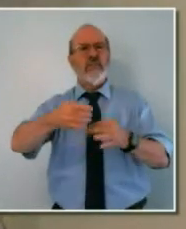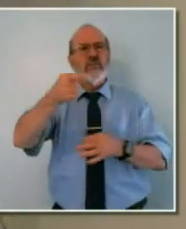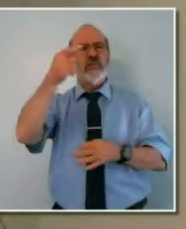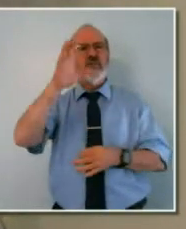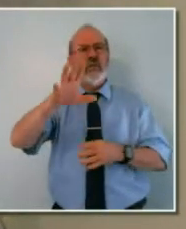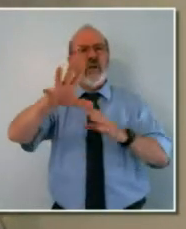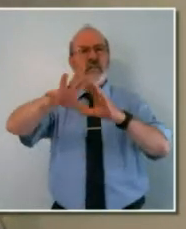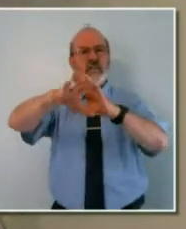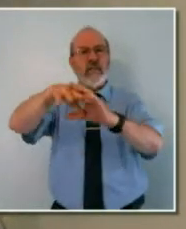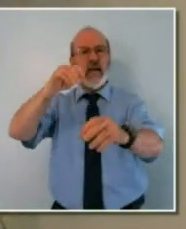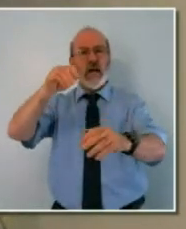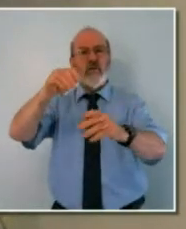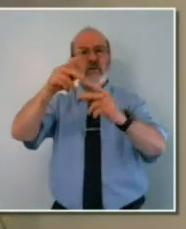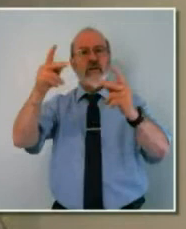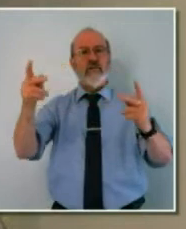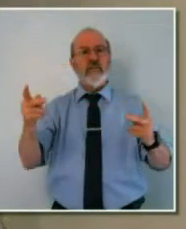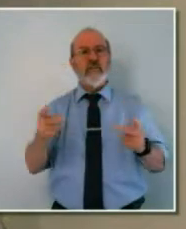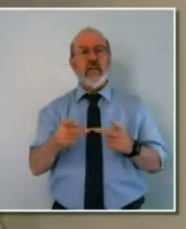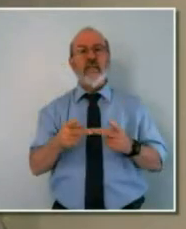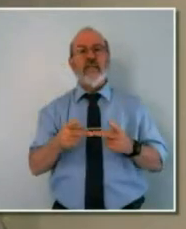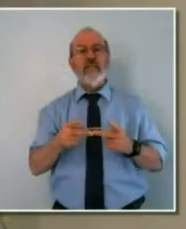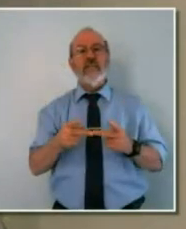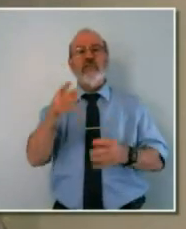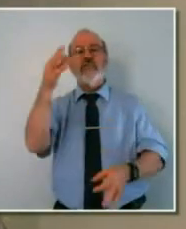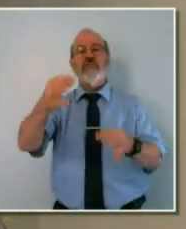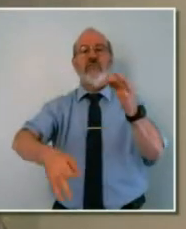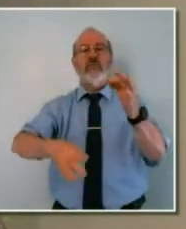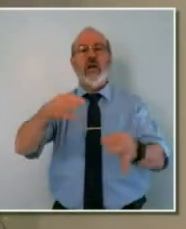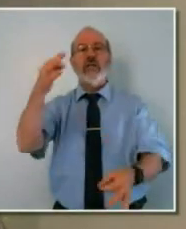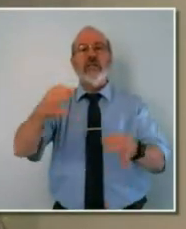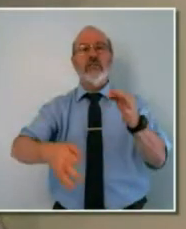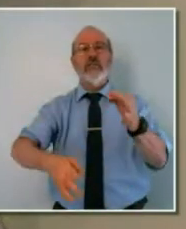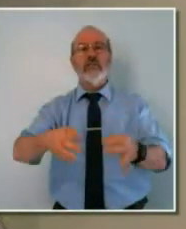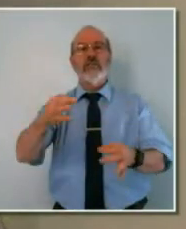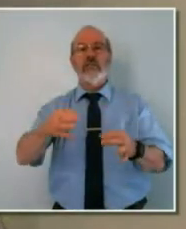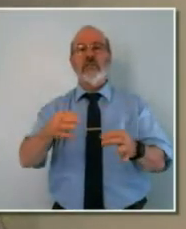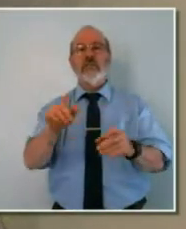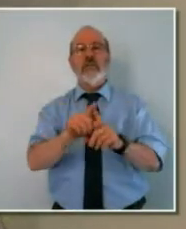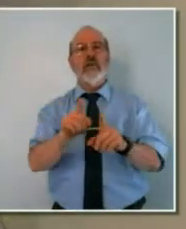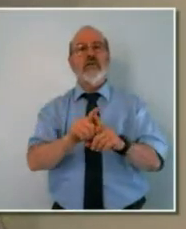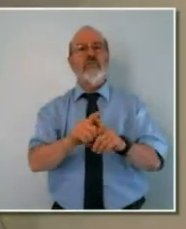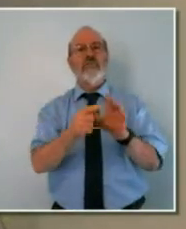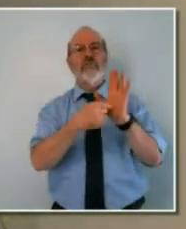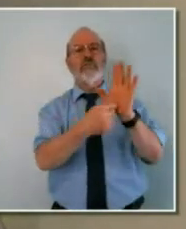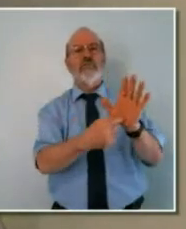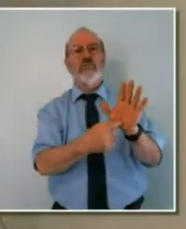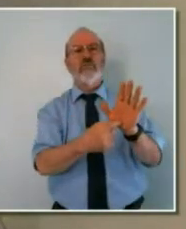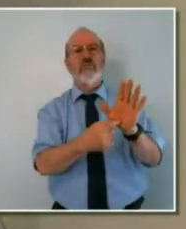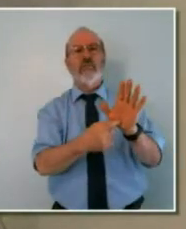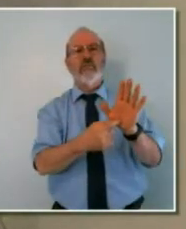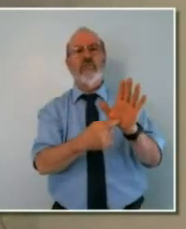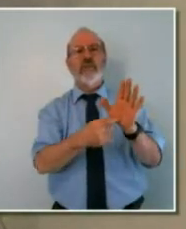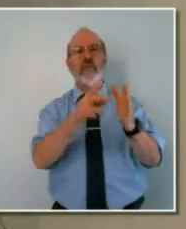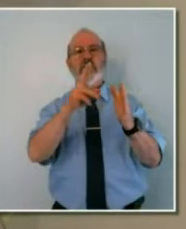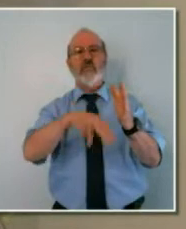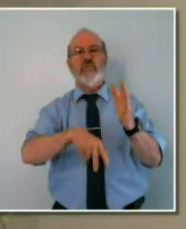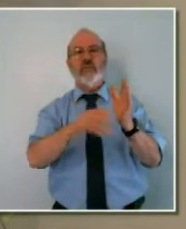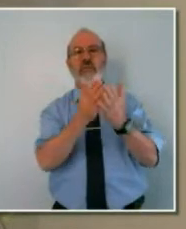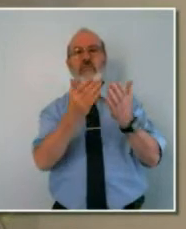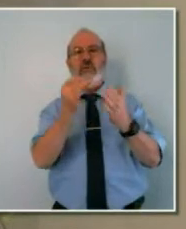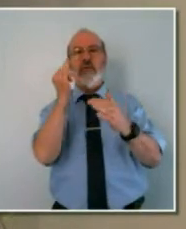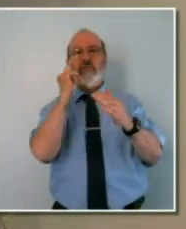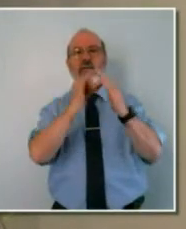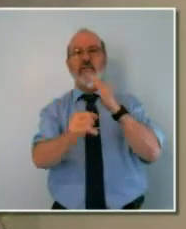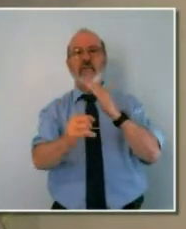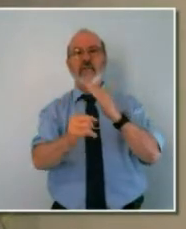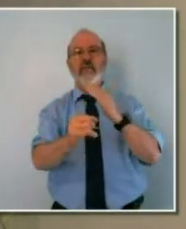of his place to judge. I also want to point out to you that as we read the book of Isaiah, we come to